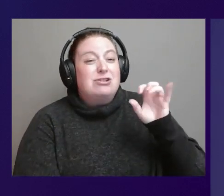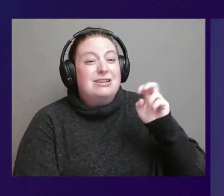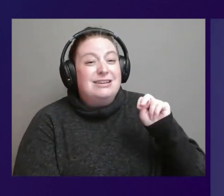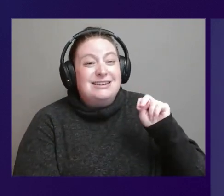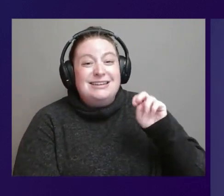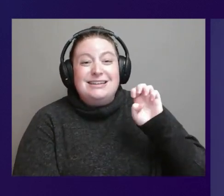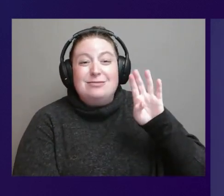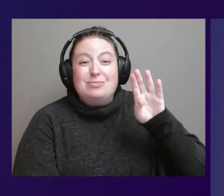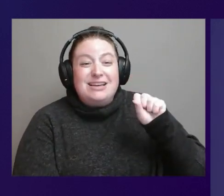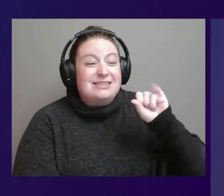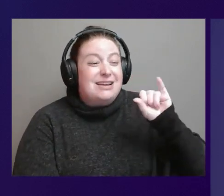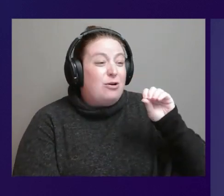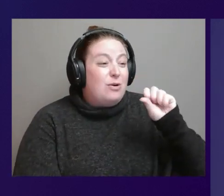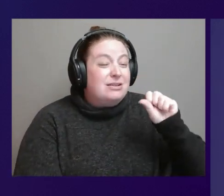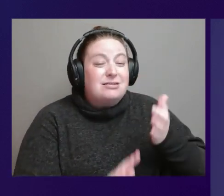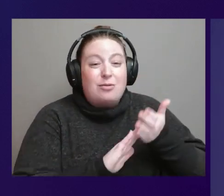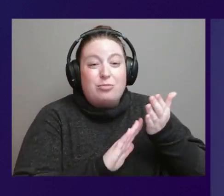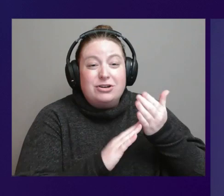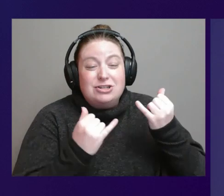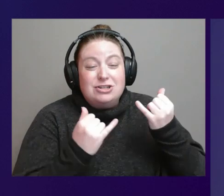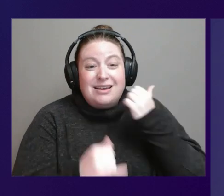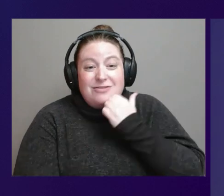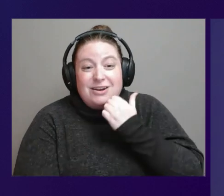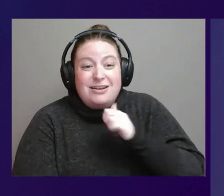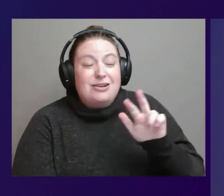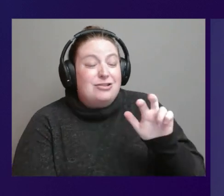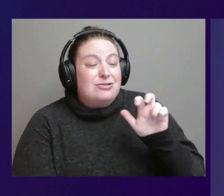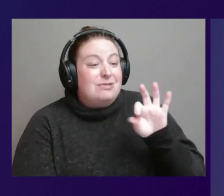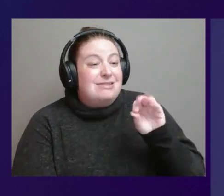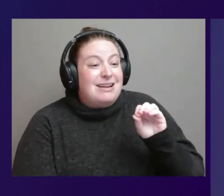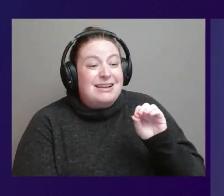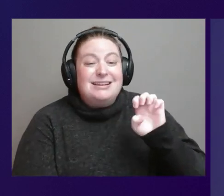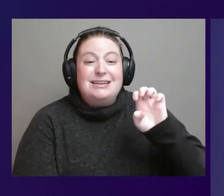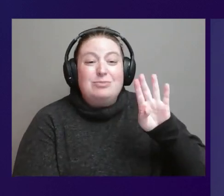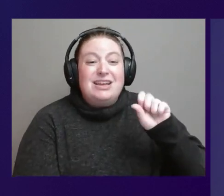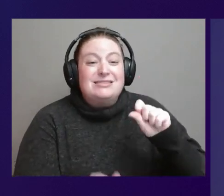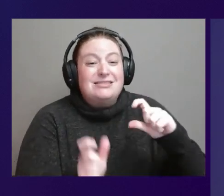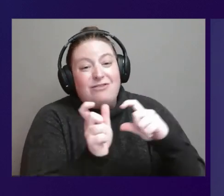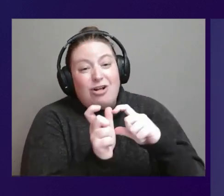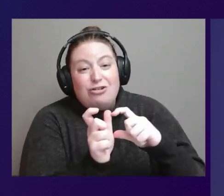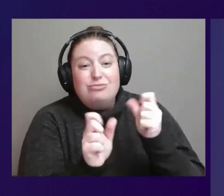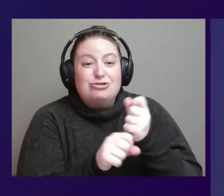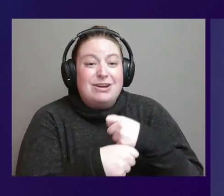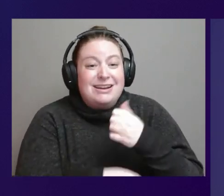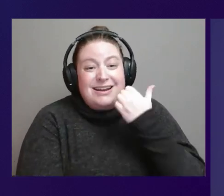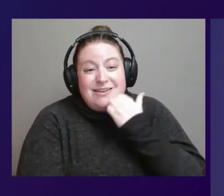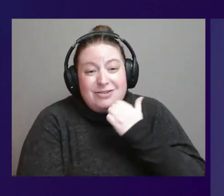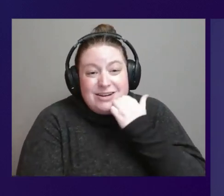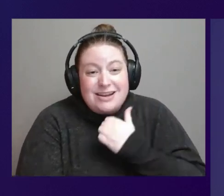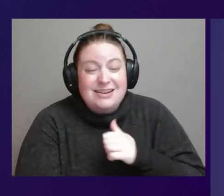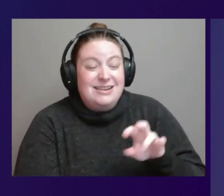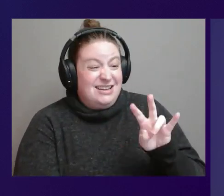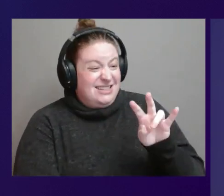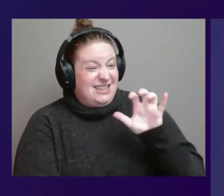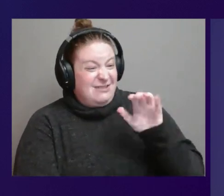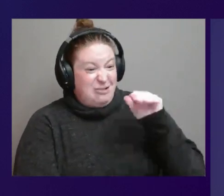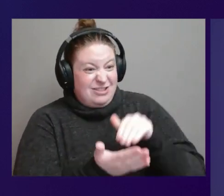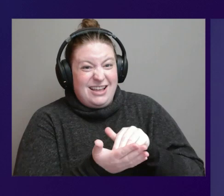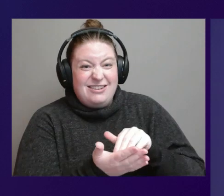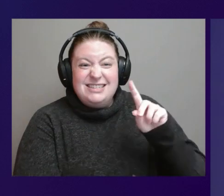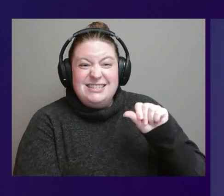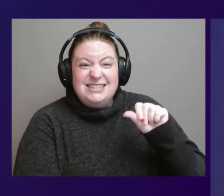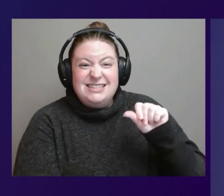day, 390 million EBS volumes created every day, 700,000 data lakes in Amazon